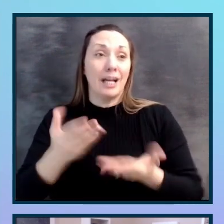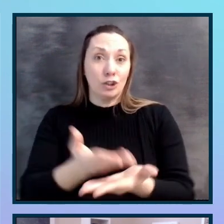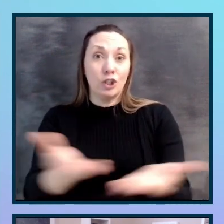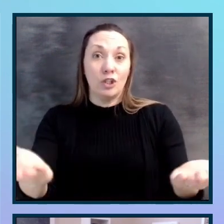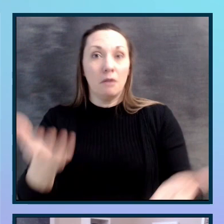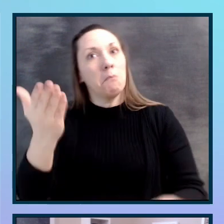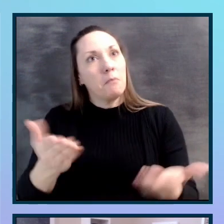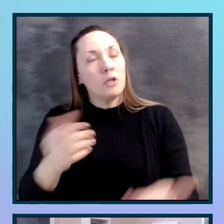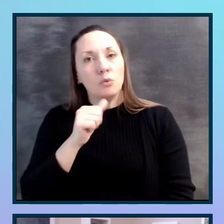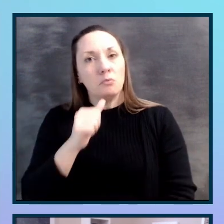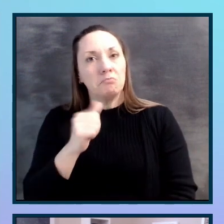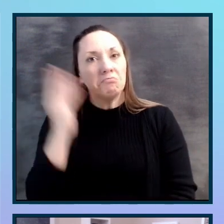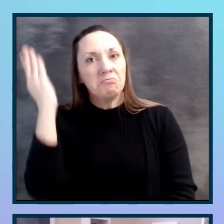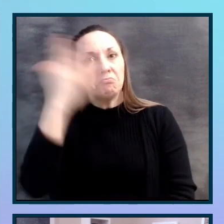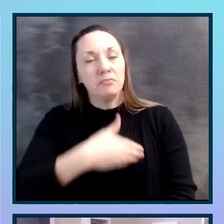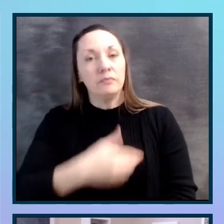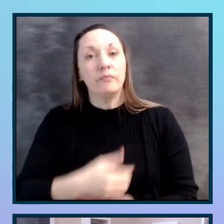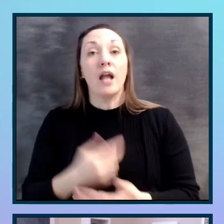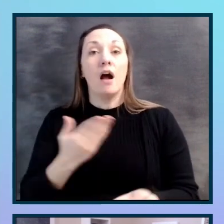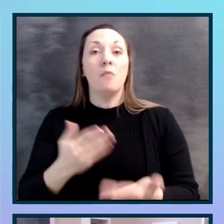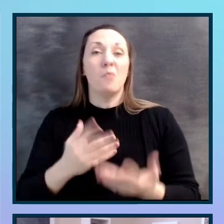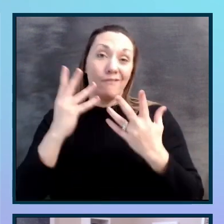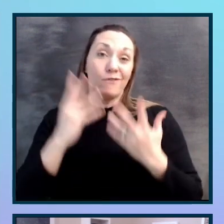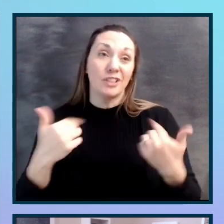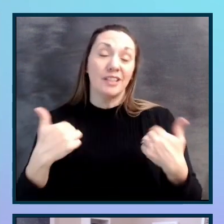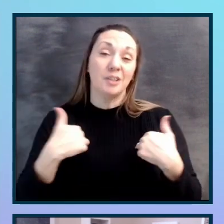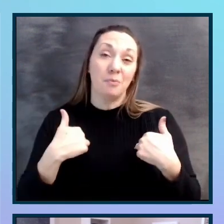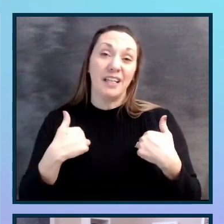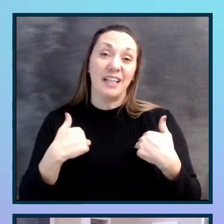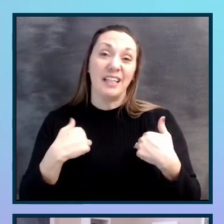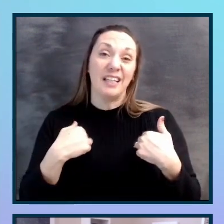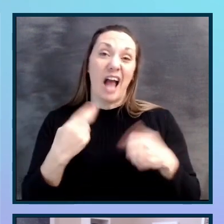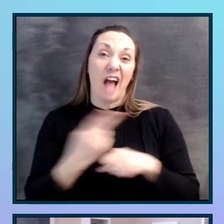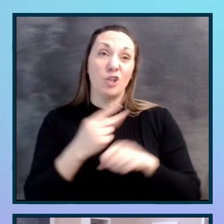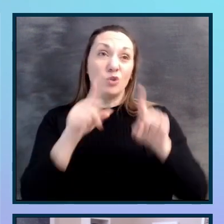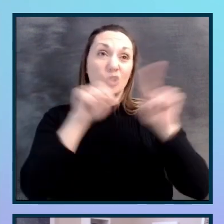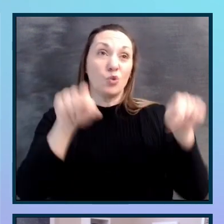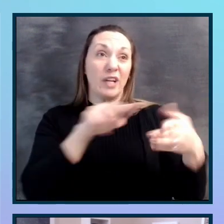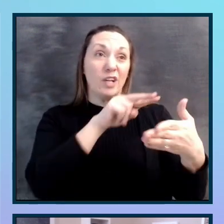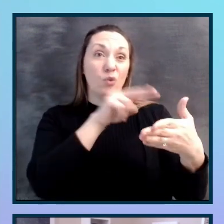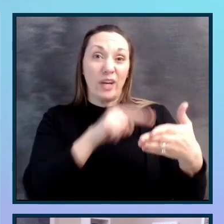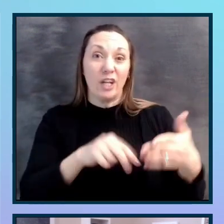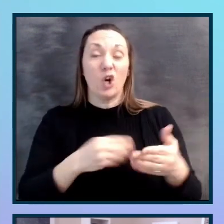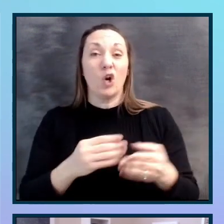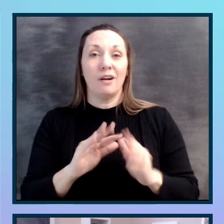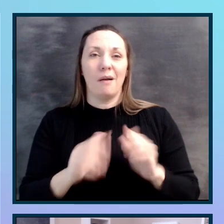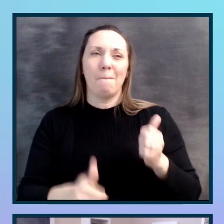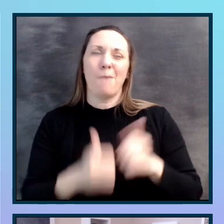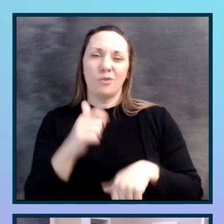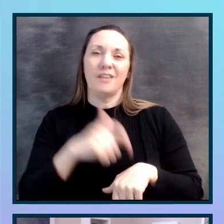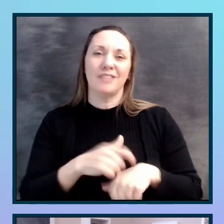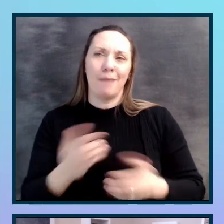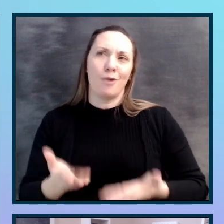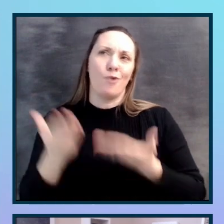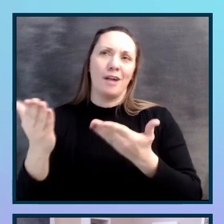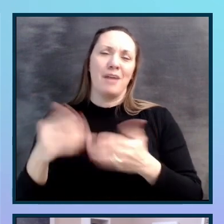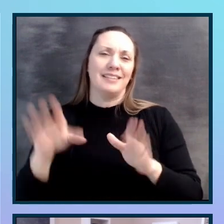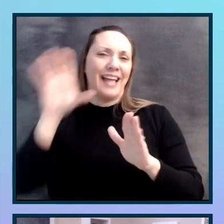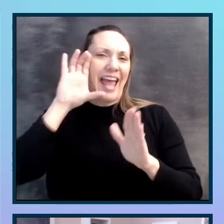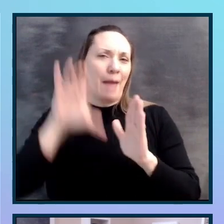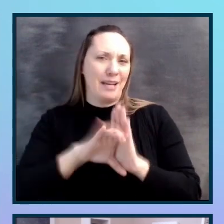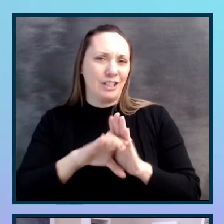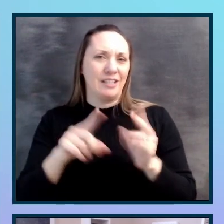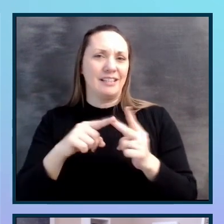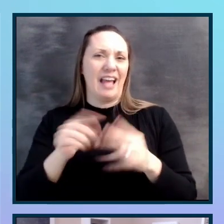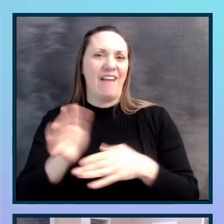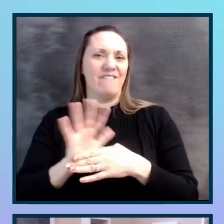have discovered. Unfortunately, to me as a screen reader user, it spends most of its time recommending images and